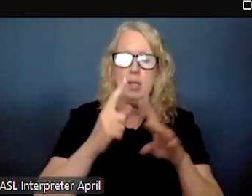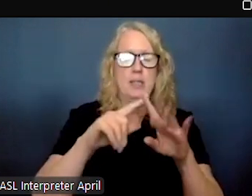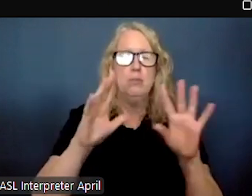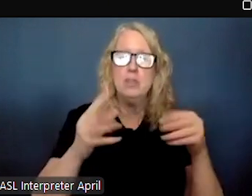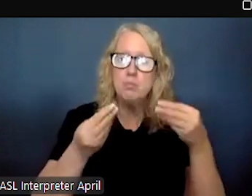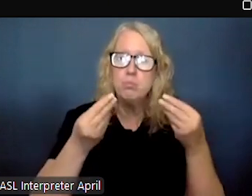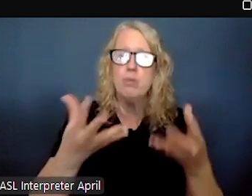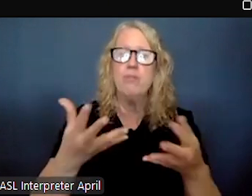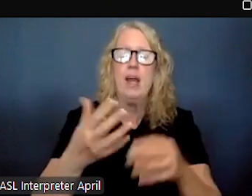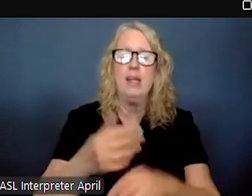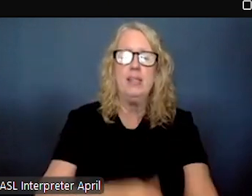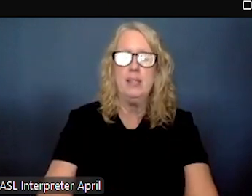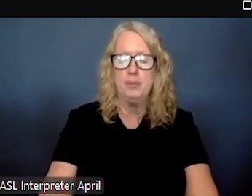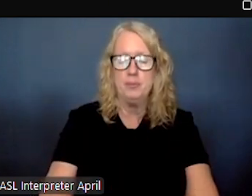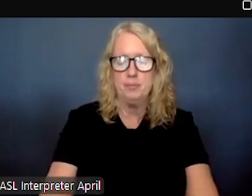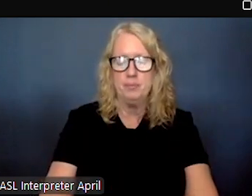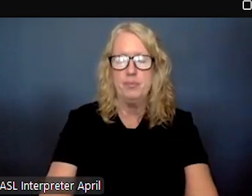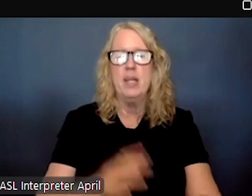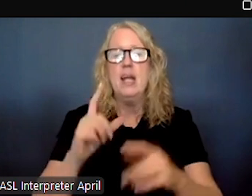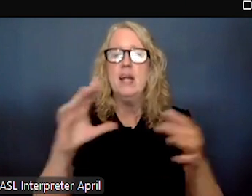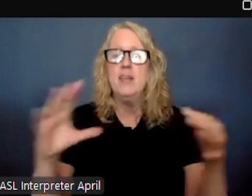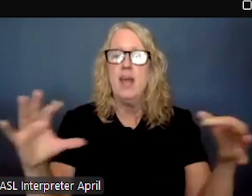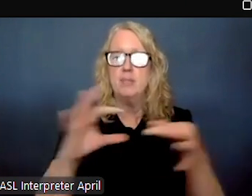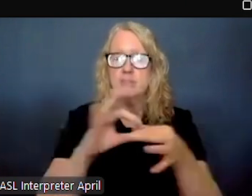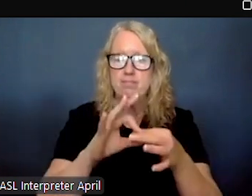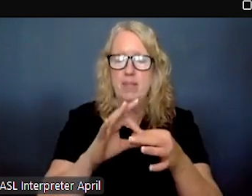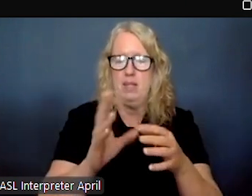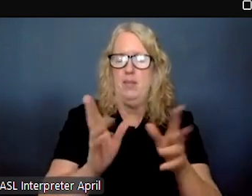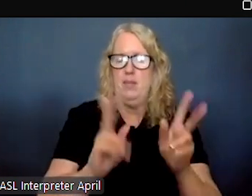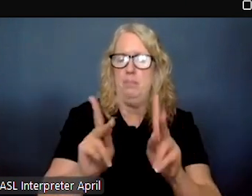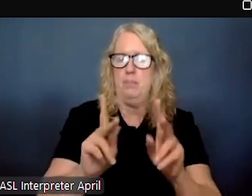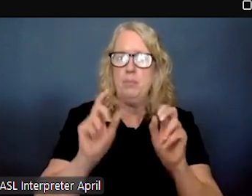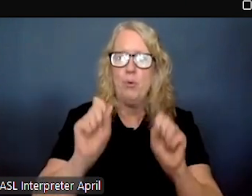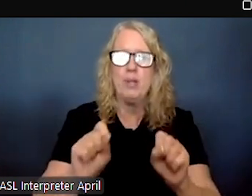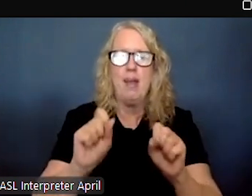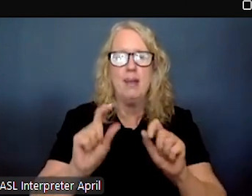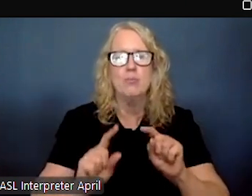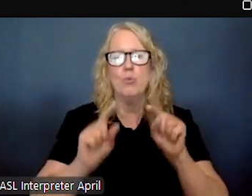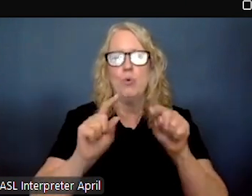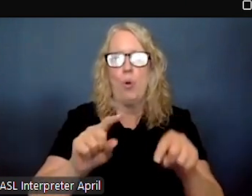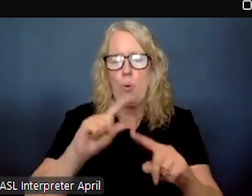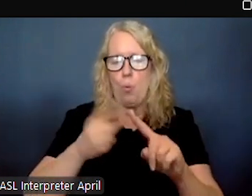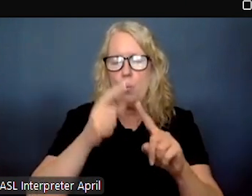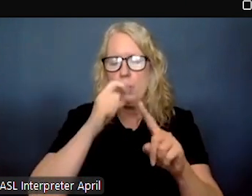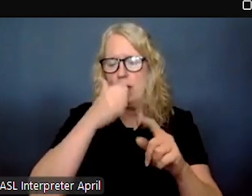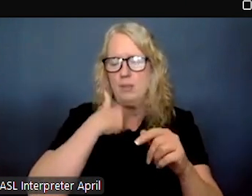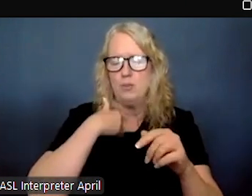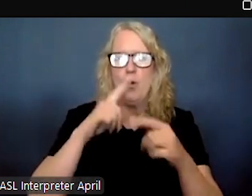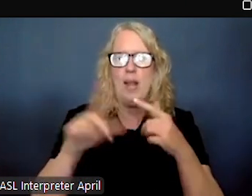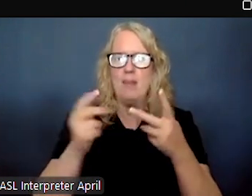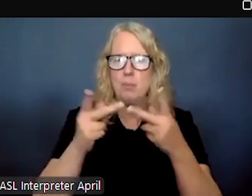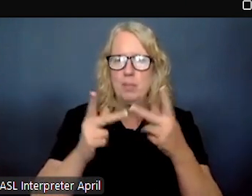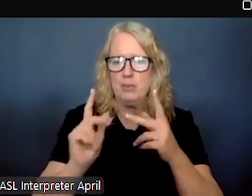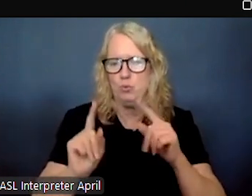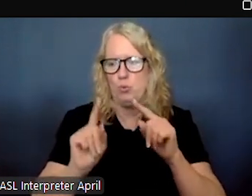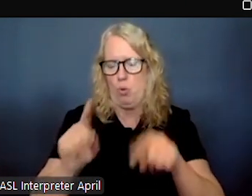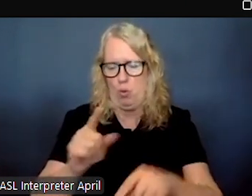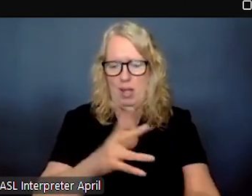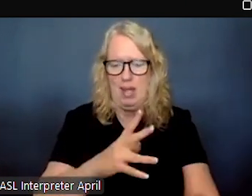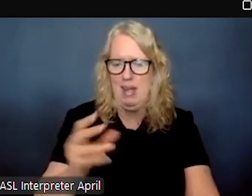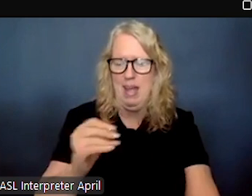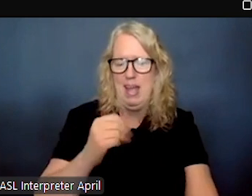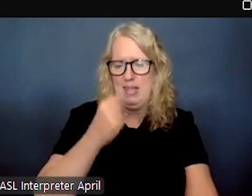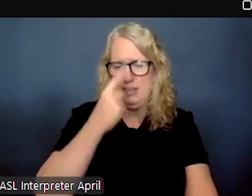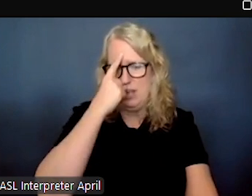providing a bridge, a place that people can come when they don't have another place to go. And I